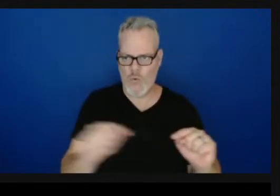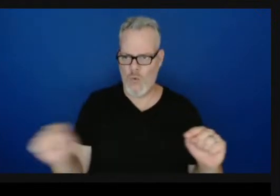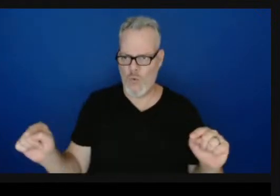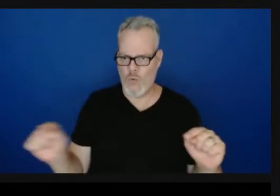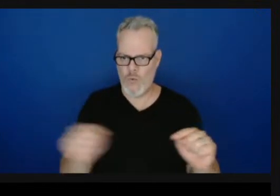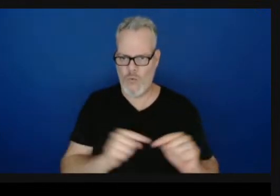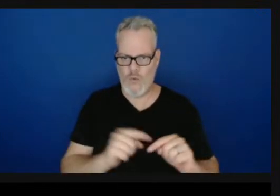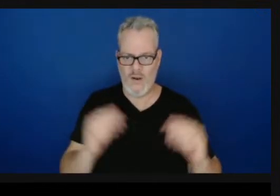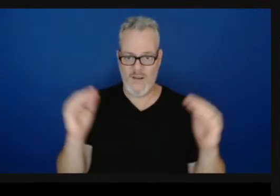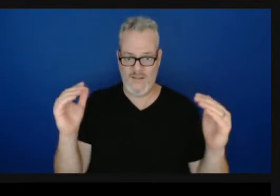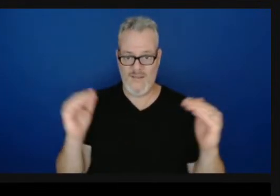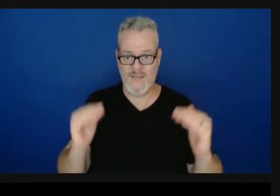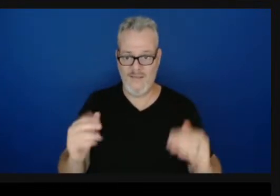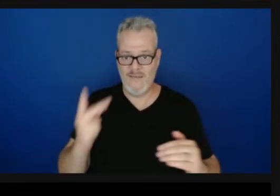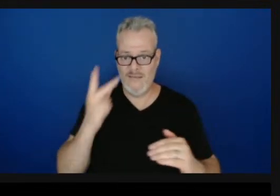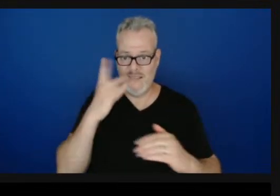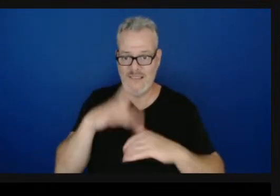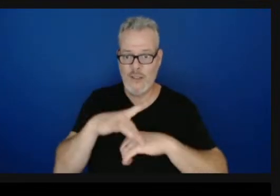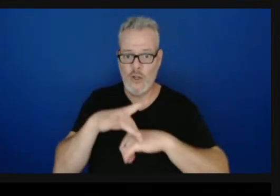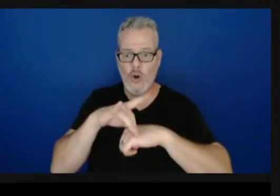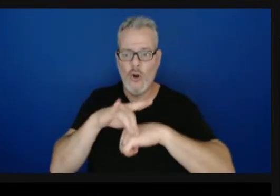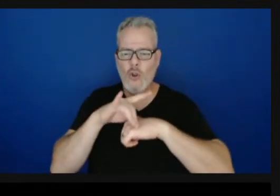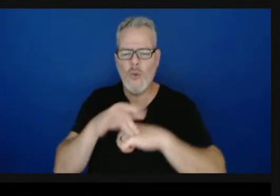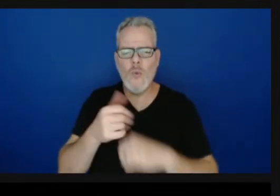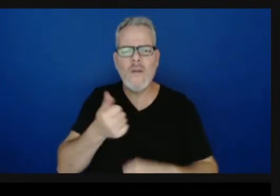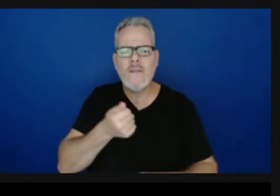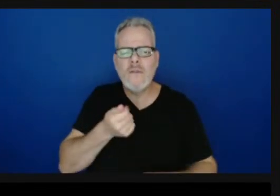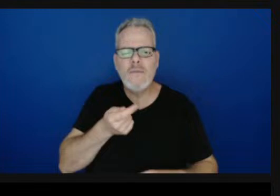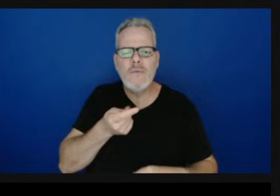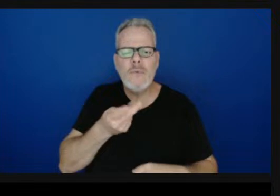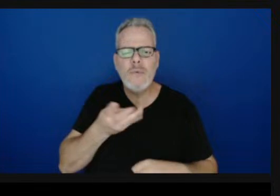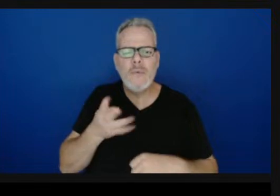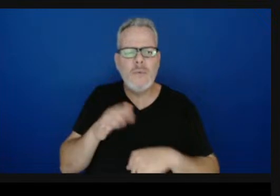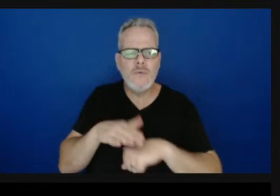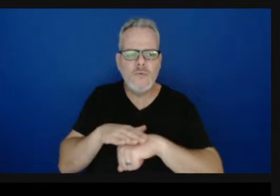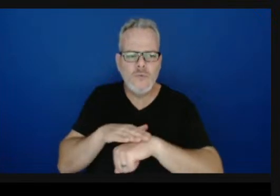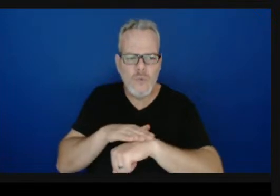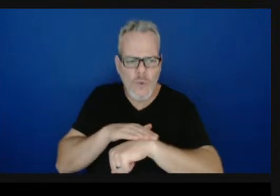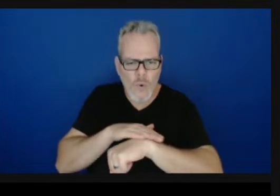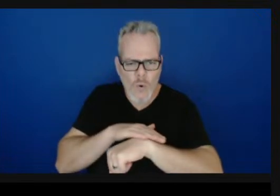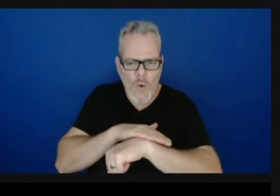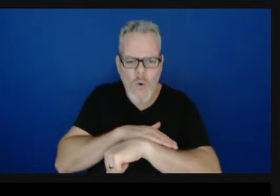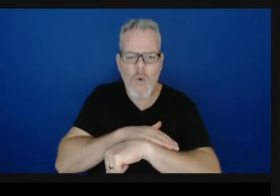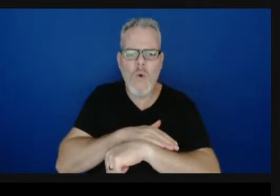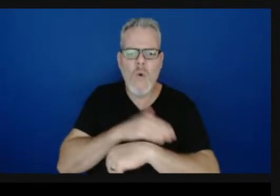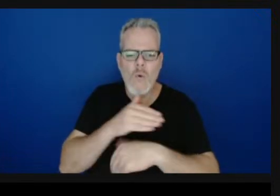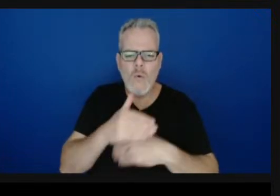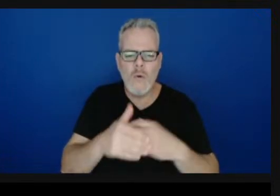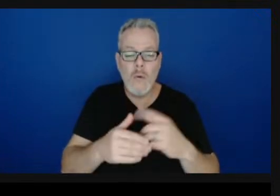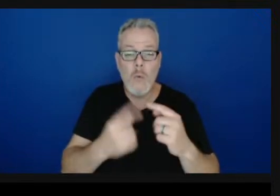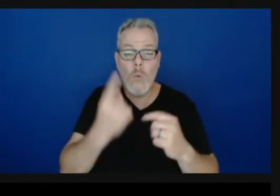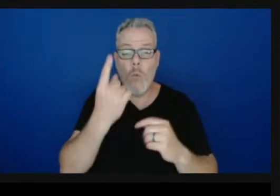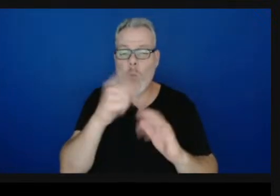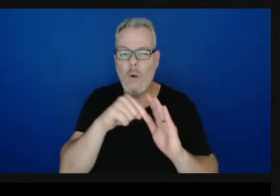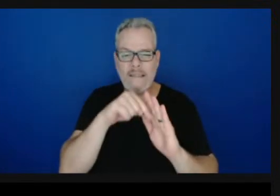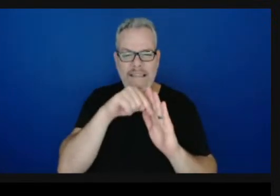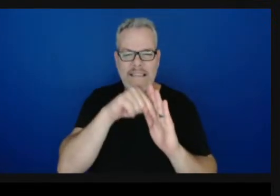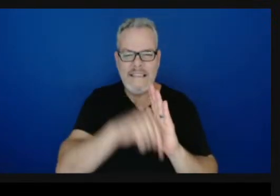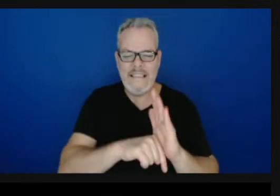Our earthquakes have been pretty slow. Did get one more deep one earlier in the